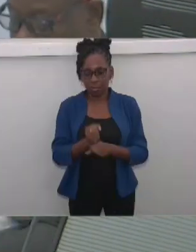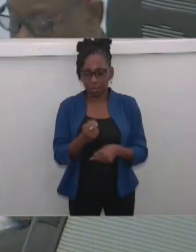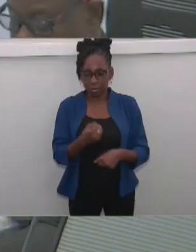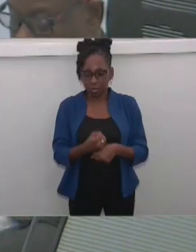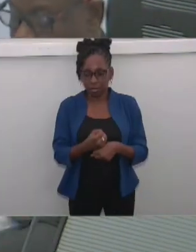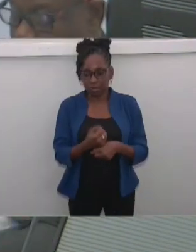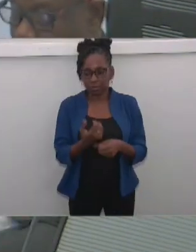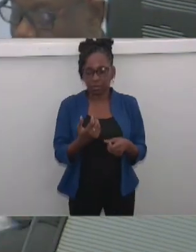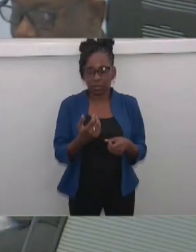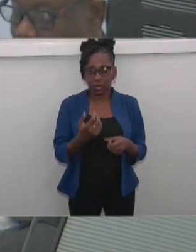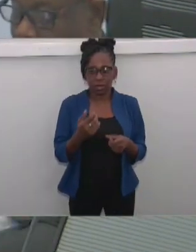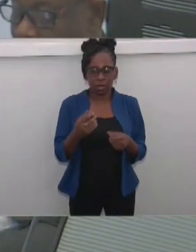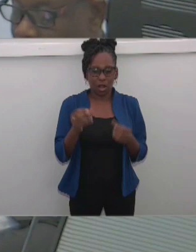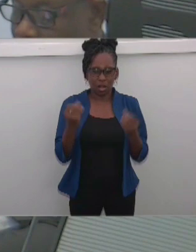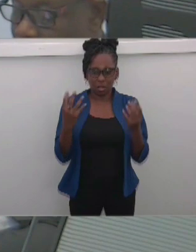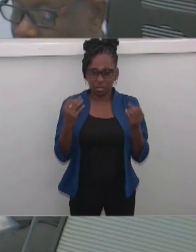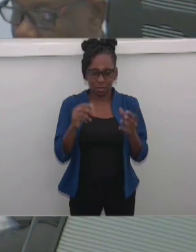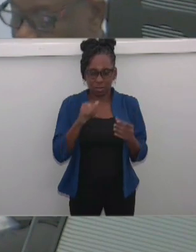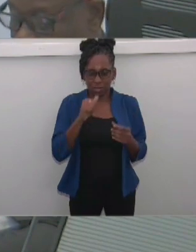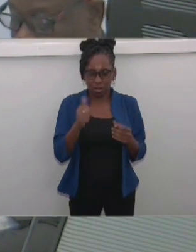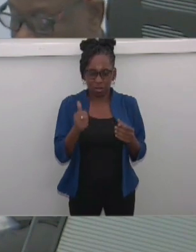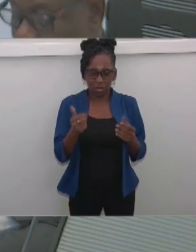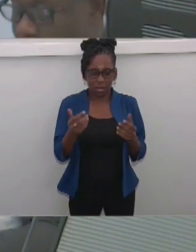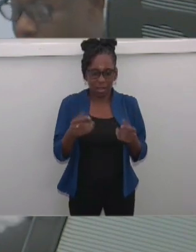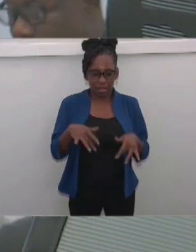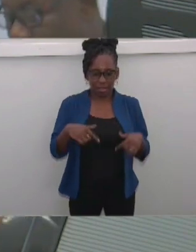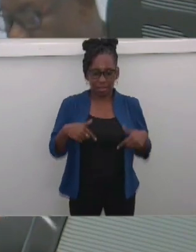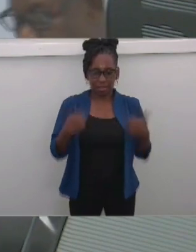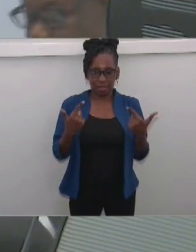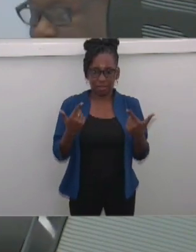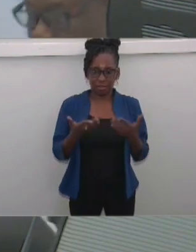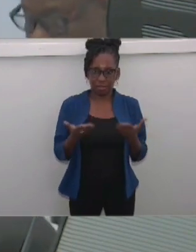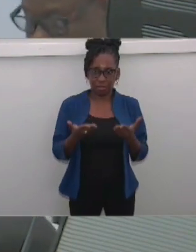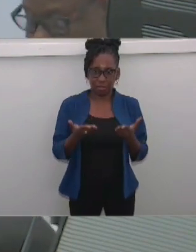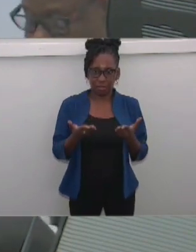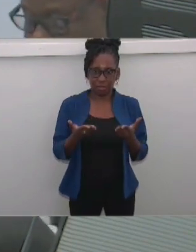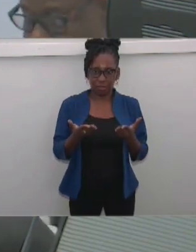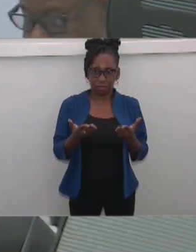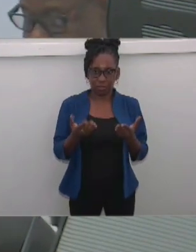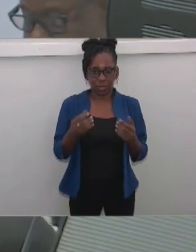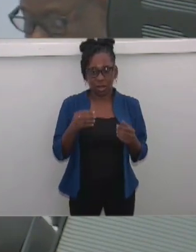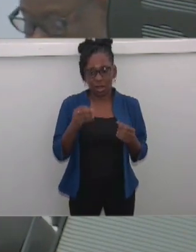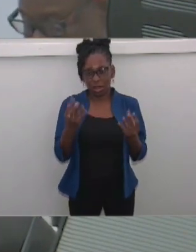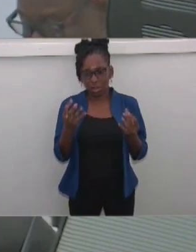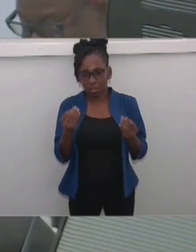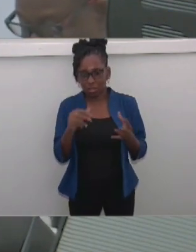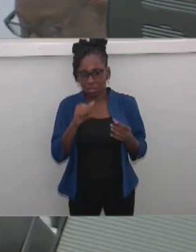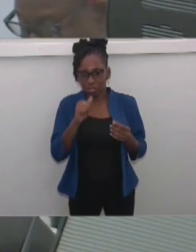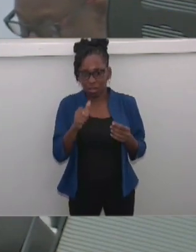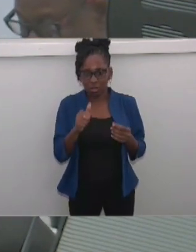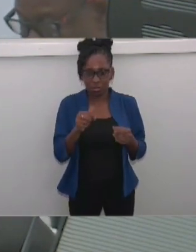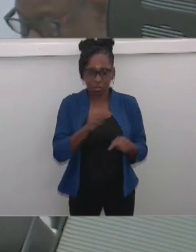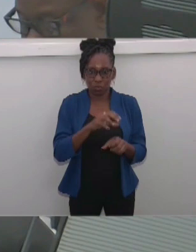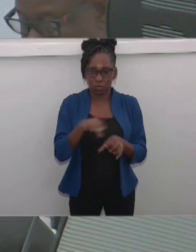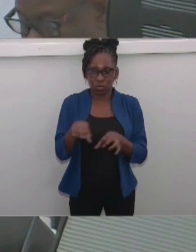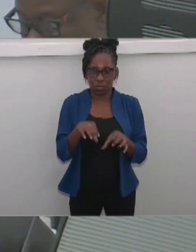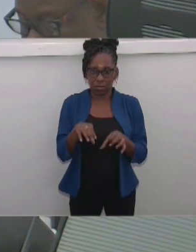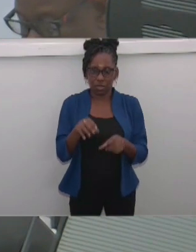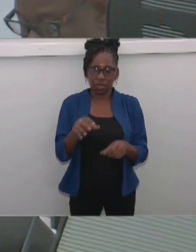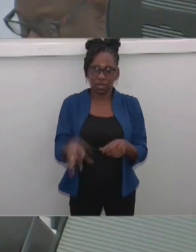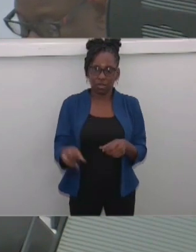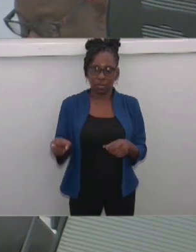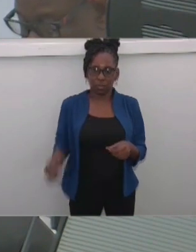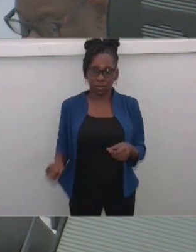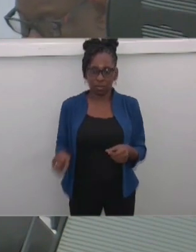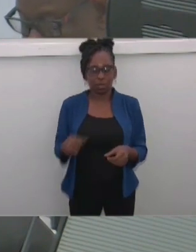and consulates were recalled to facilitate the review. $2.5 million has been allocated for the